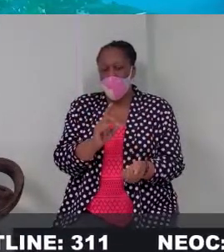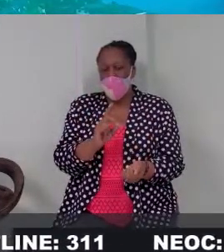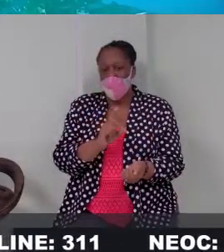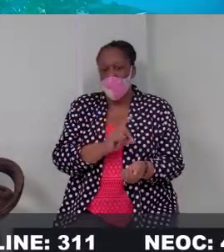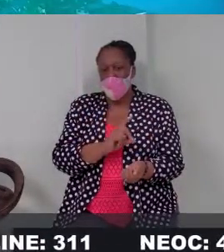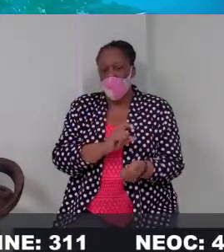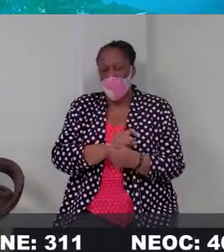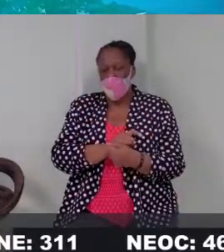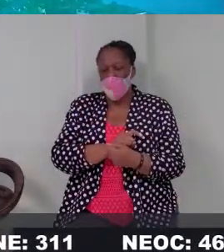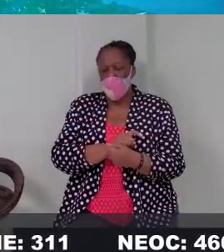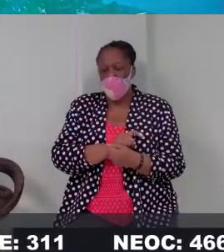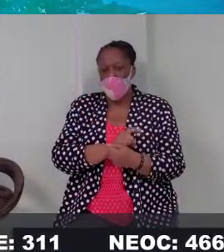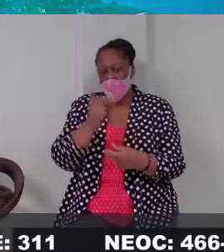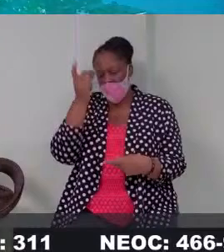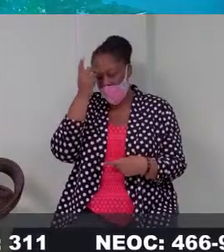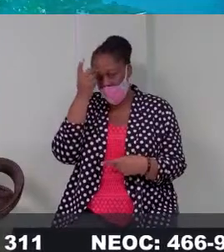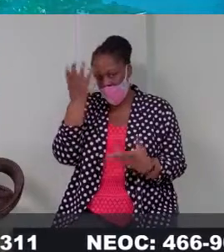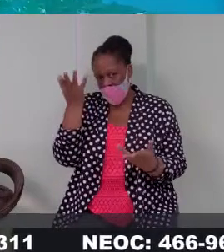Laws.